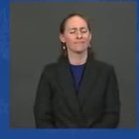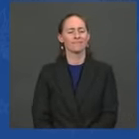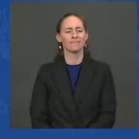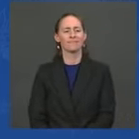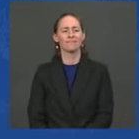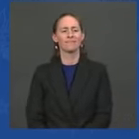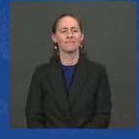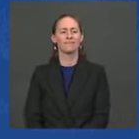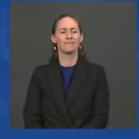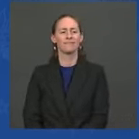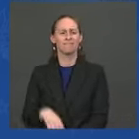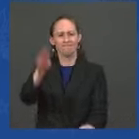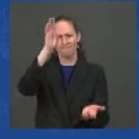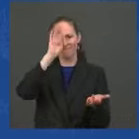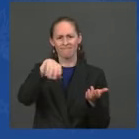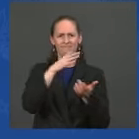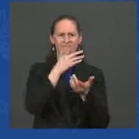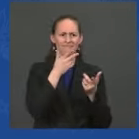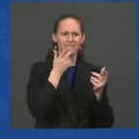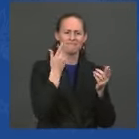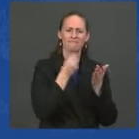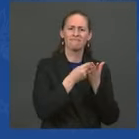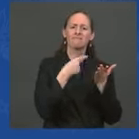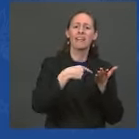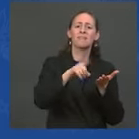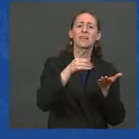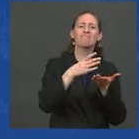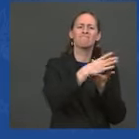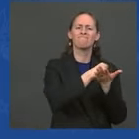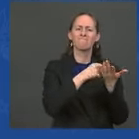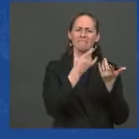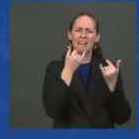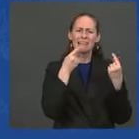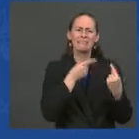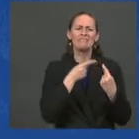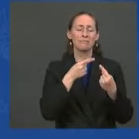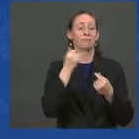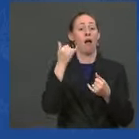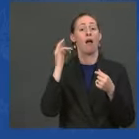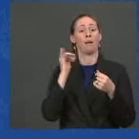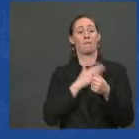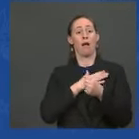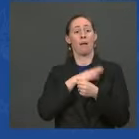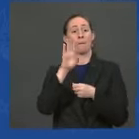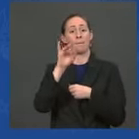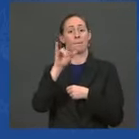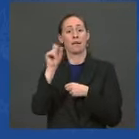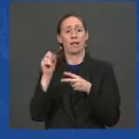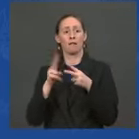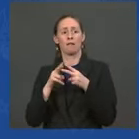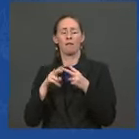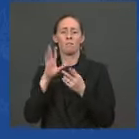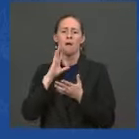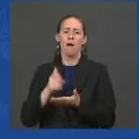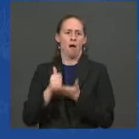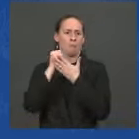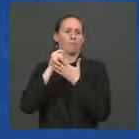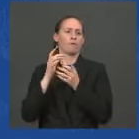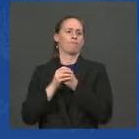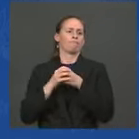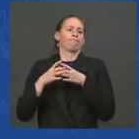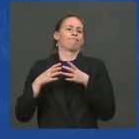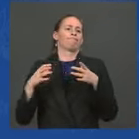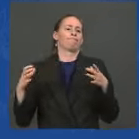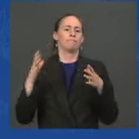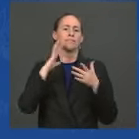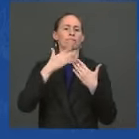were. But these bills are about strengthening the economy for decades to come. Both of these bills spend out over